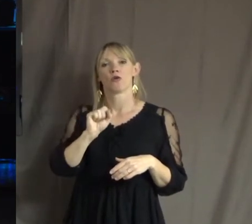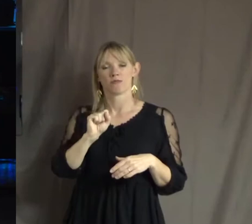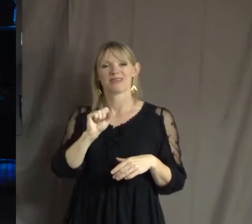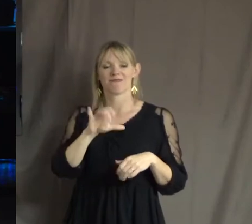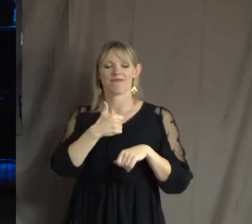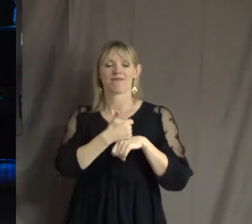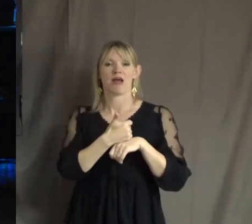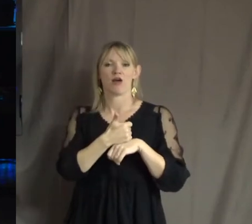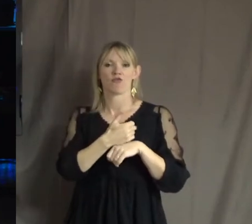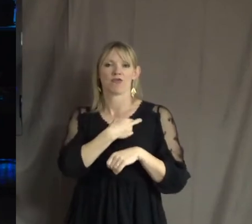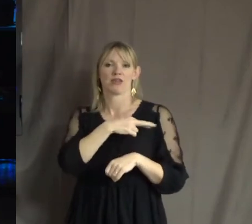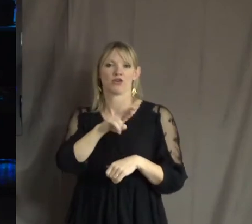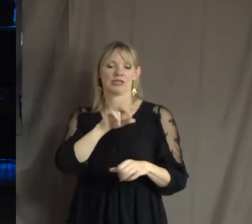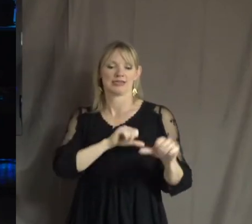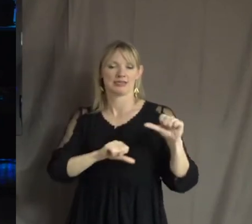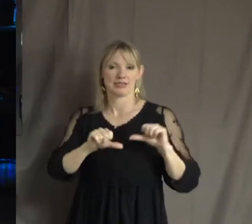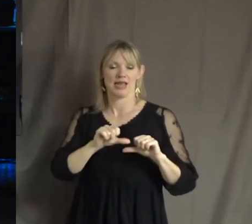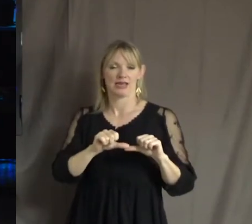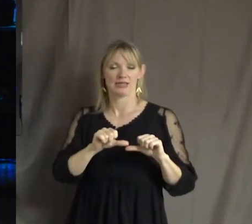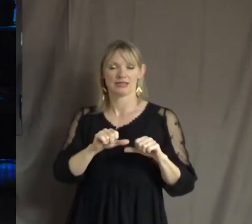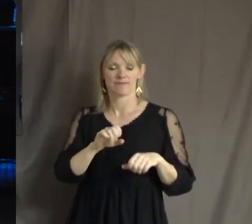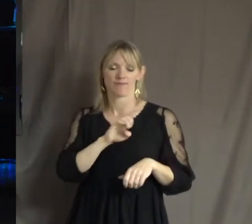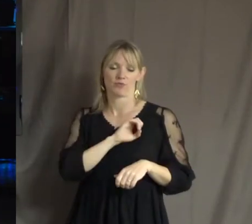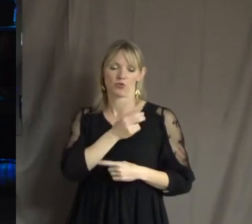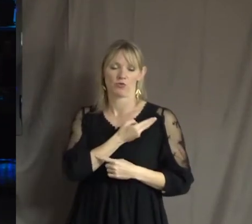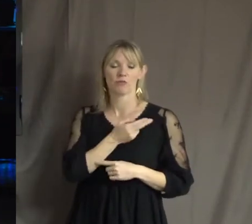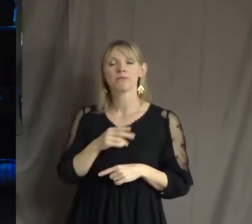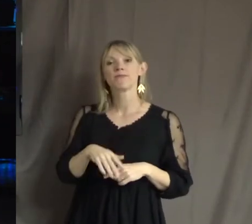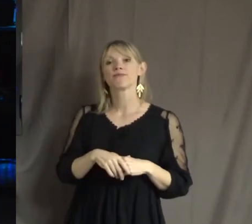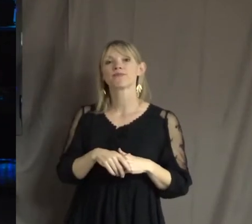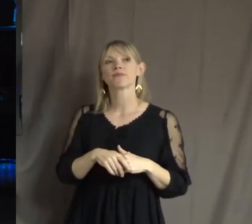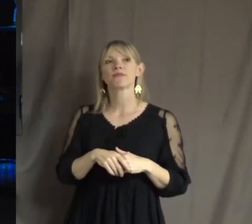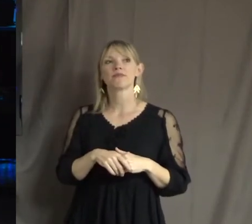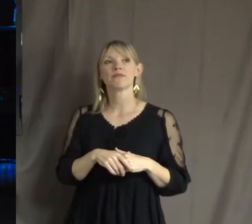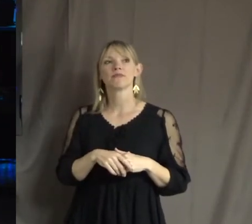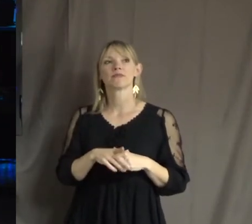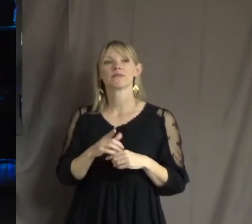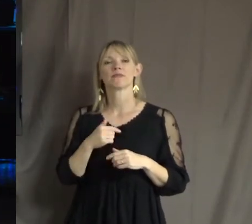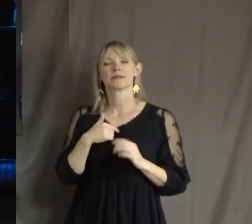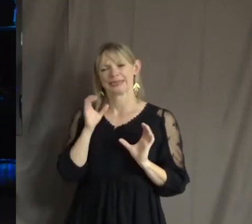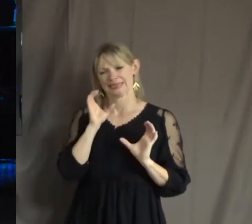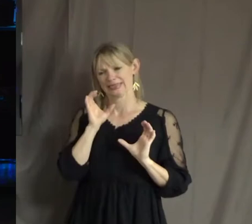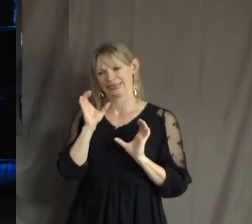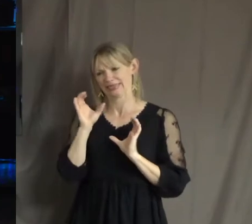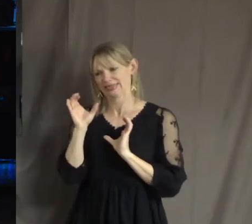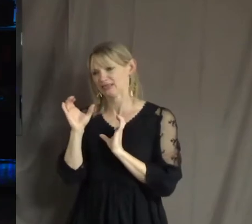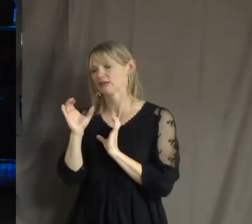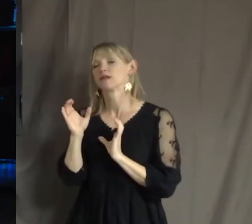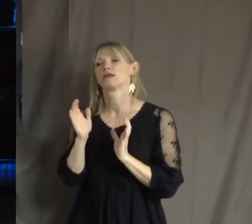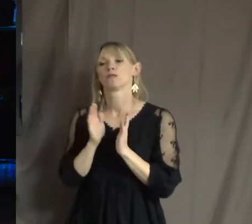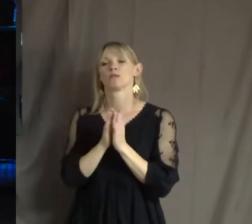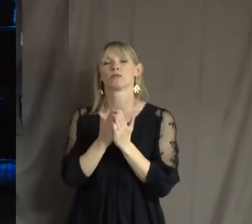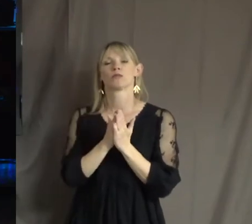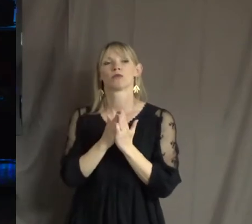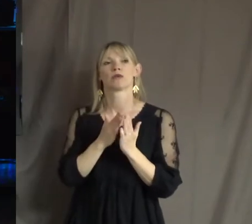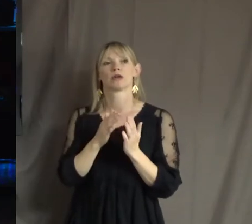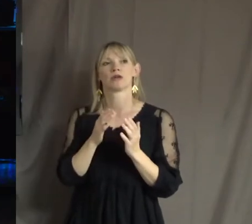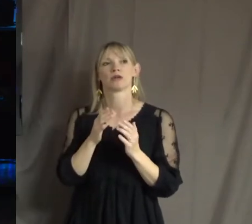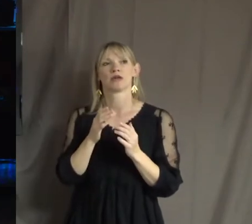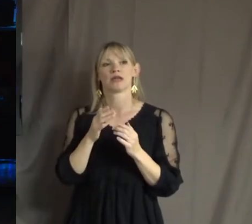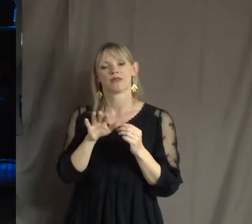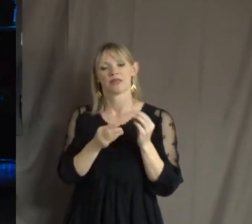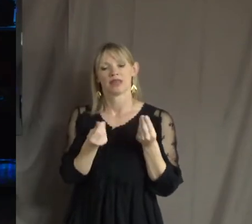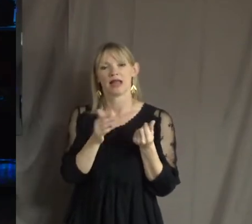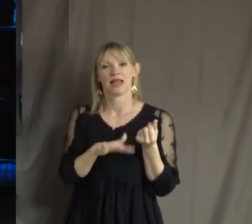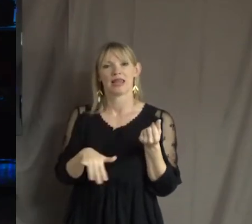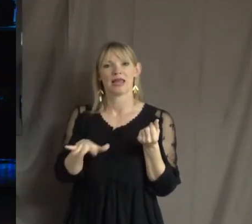religious science, I looked everywhere when I put together my little book, The Land of Tears, to quote Ernest Holmes.